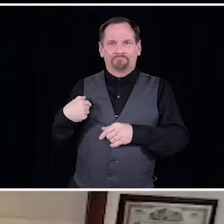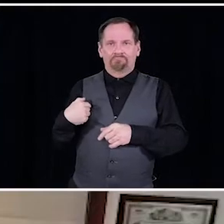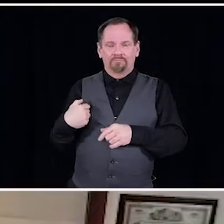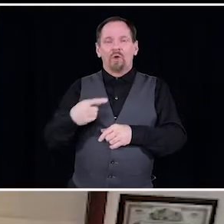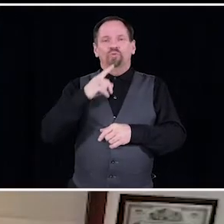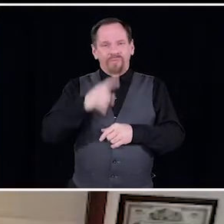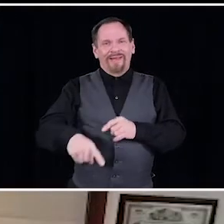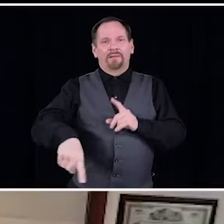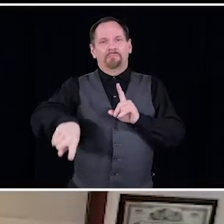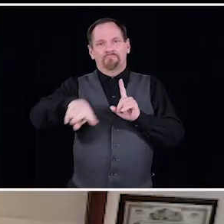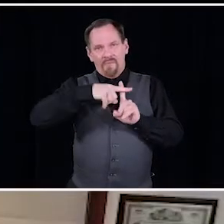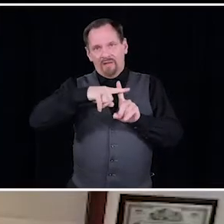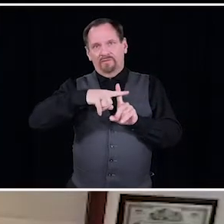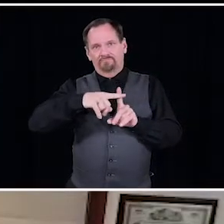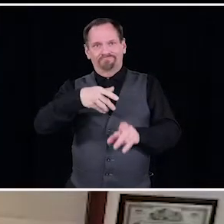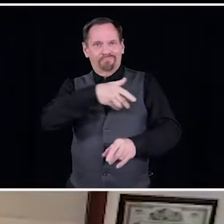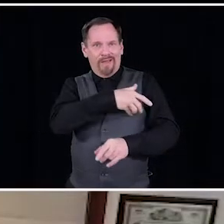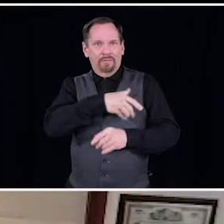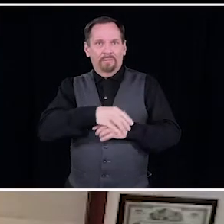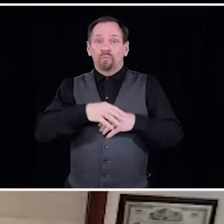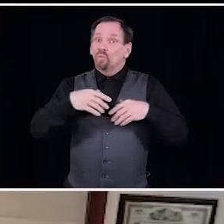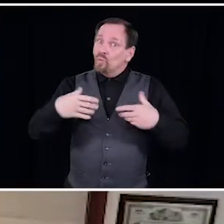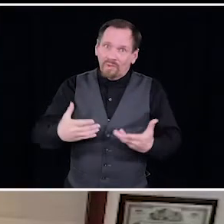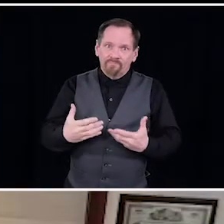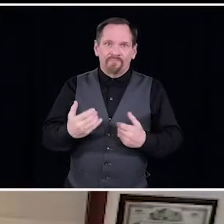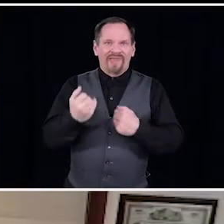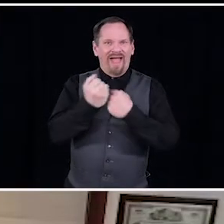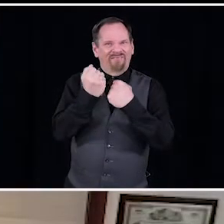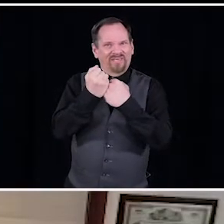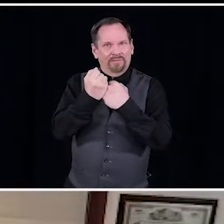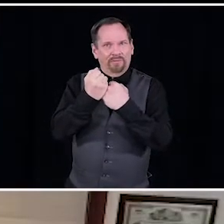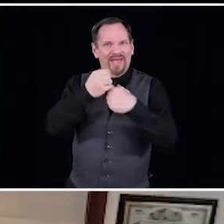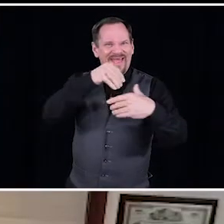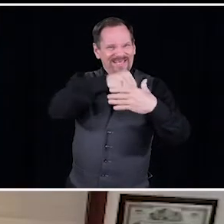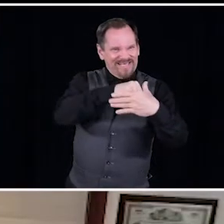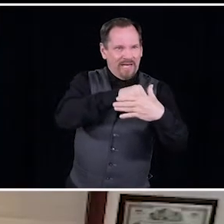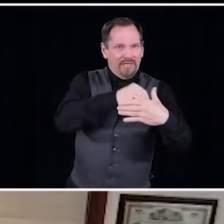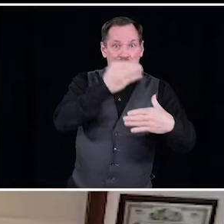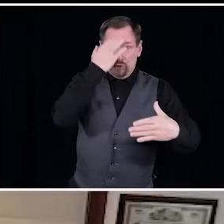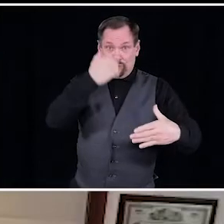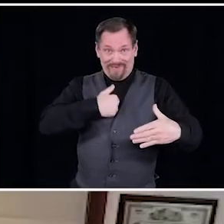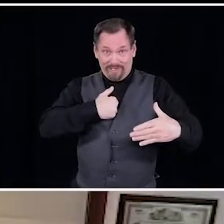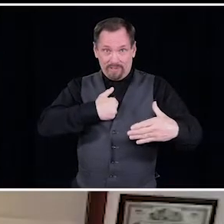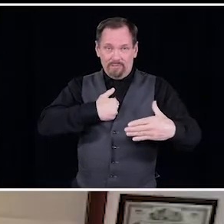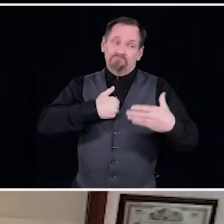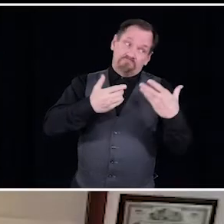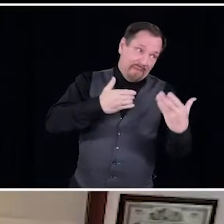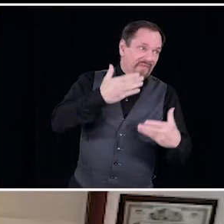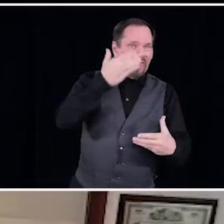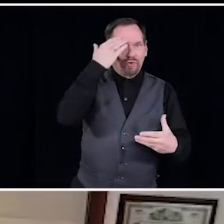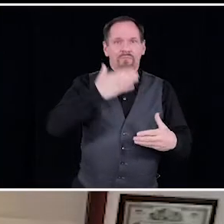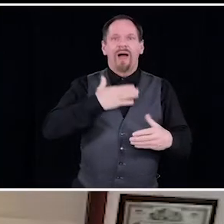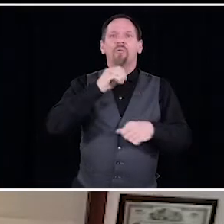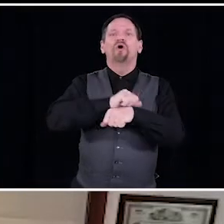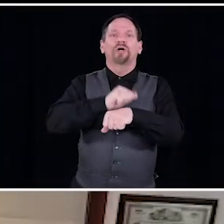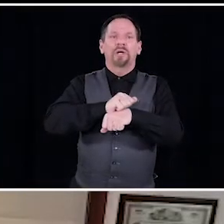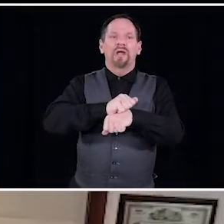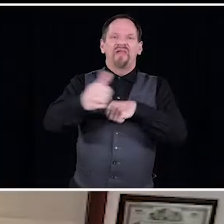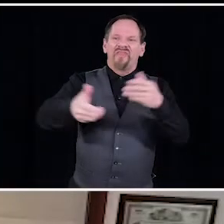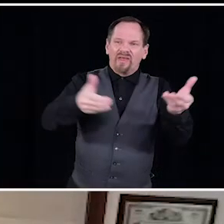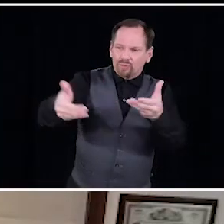advantage. In each case, I had an advocate on the inside who knew me or knew my work. They